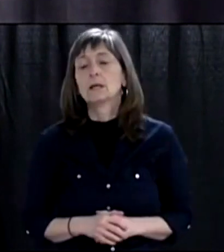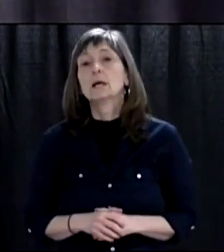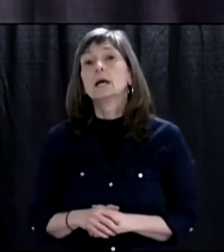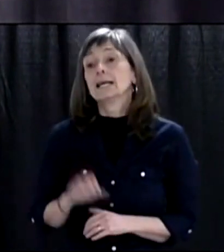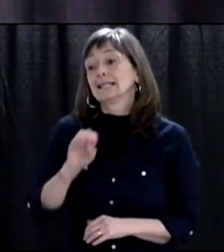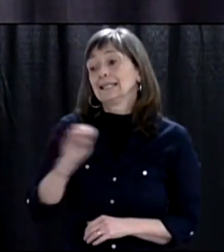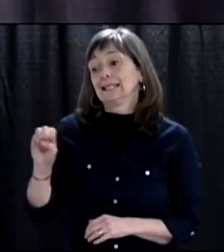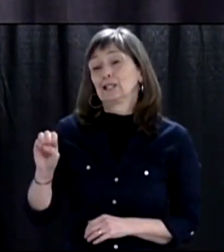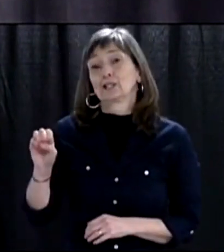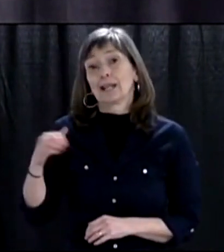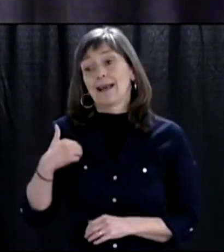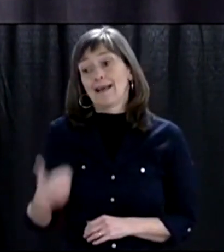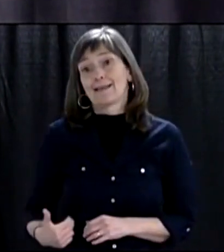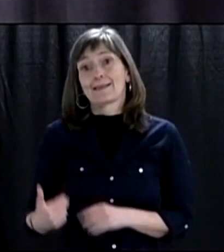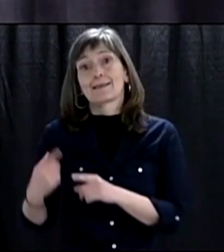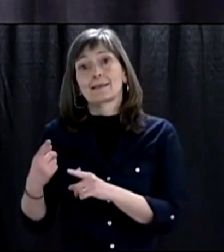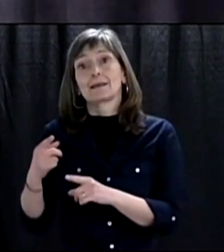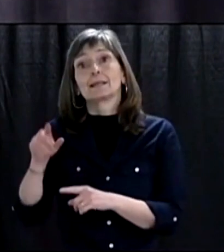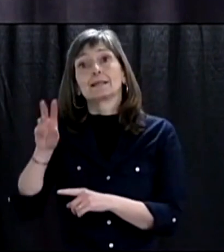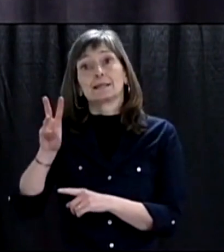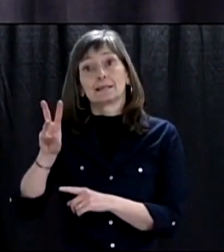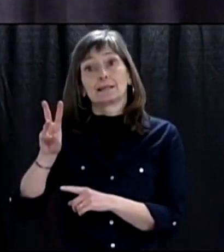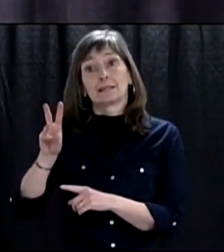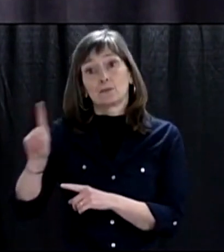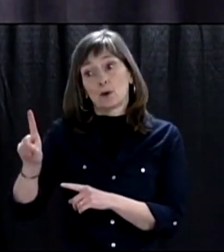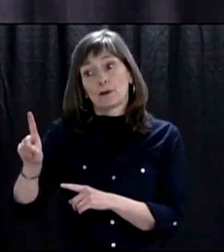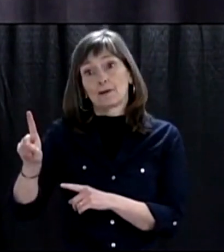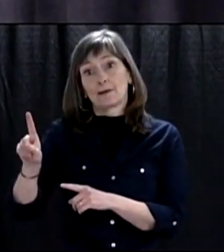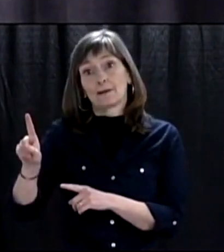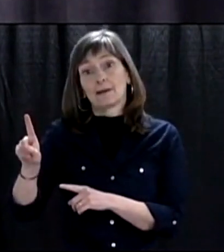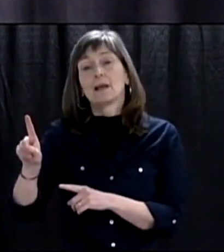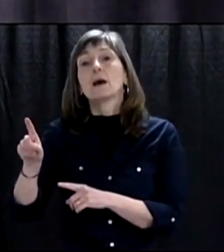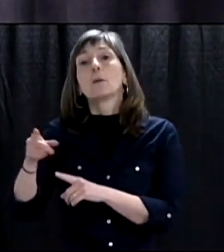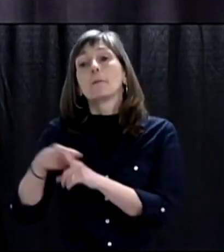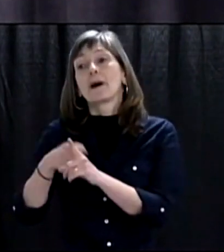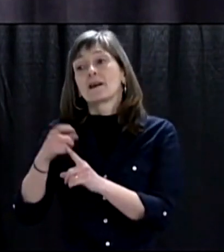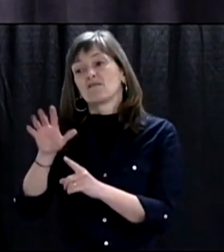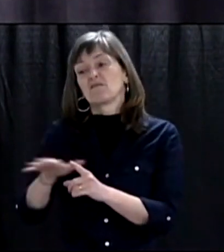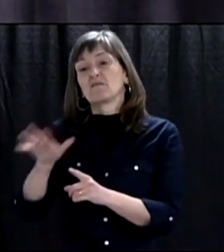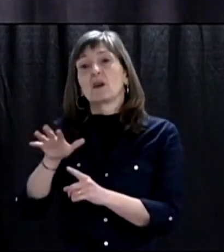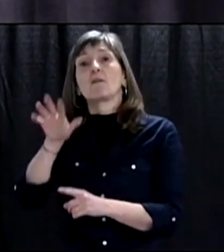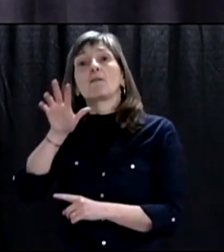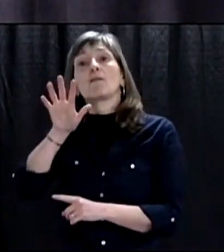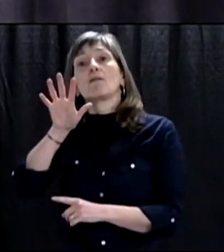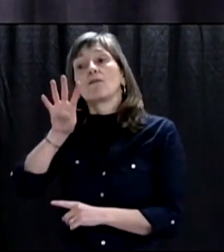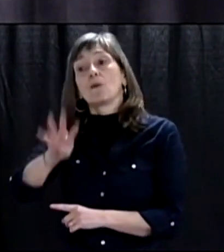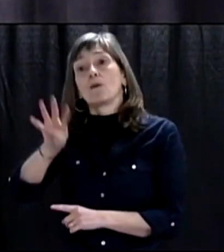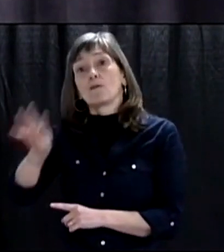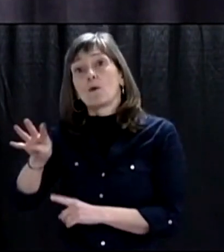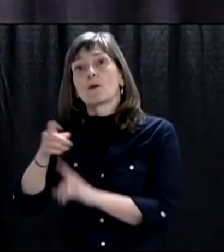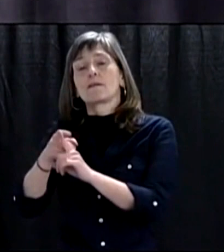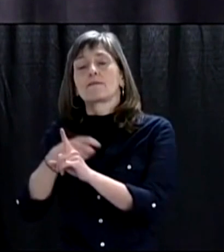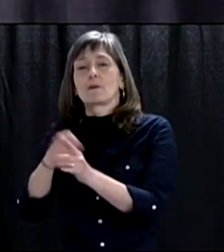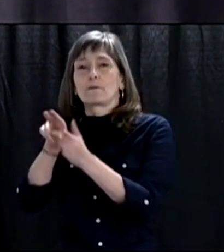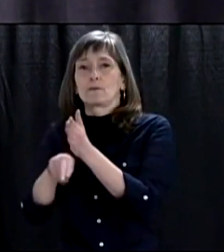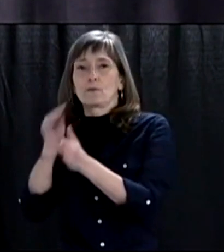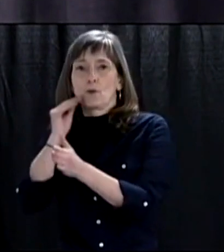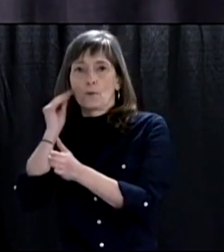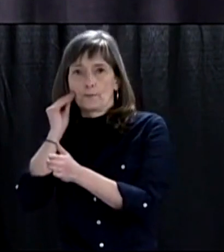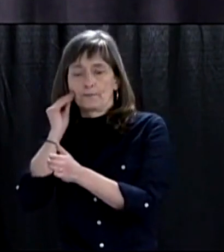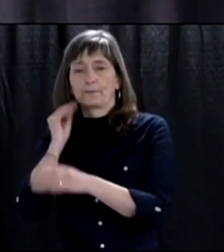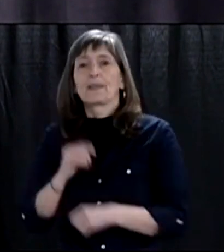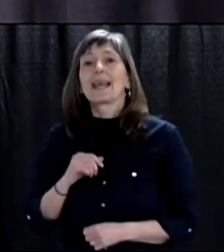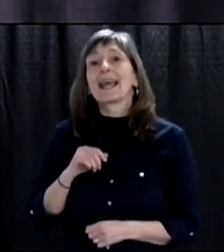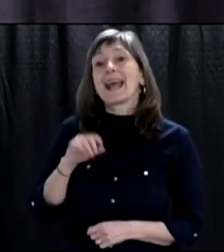Region, at least 44 are associated with Caul's funeral home in St. John's. 8 other cases are